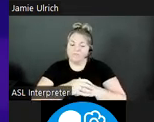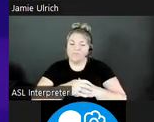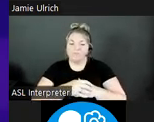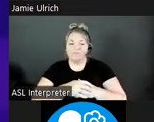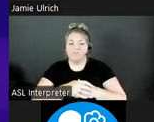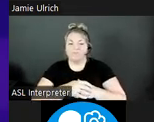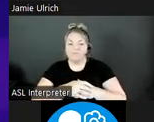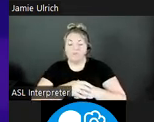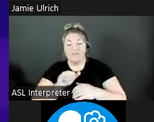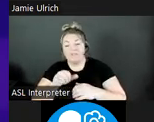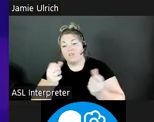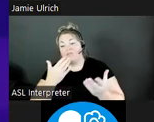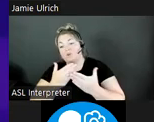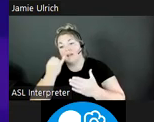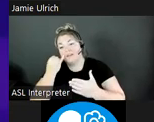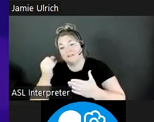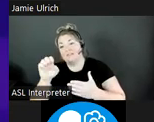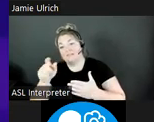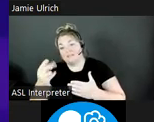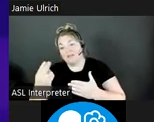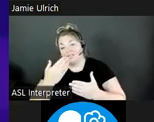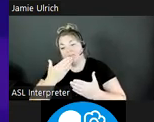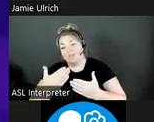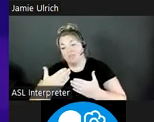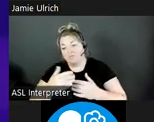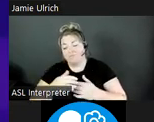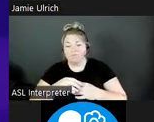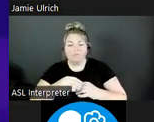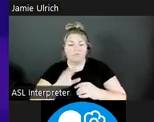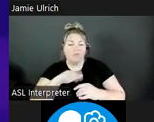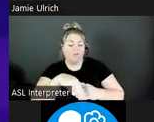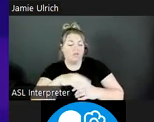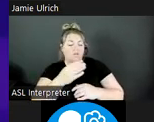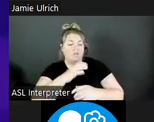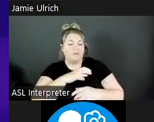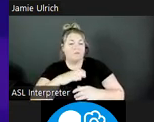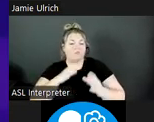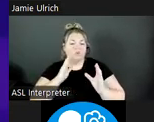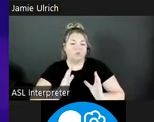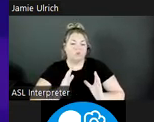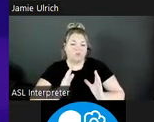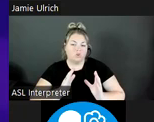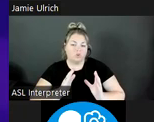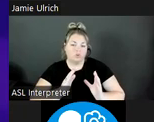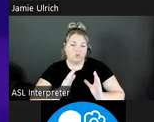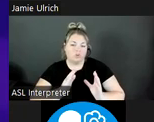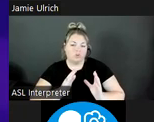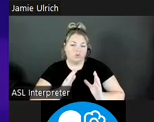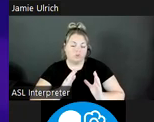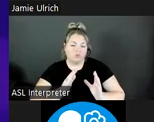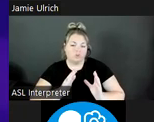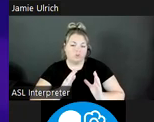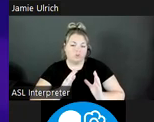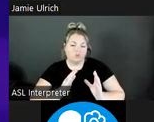of good ideas there, Seth. So thank you. So Commissioner, I have, if I could Anybody say, else have any